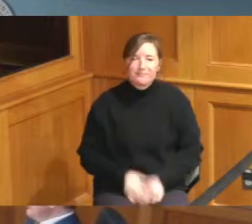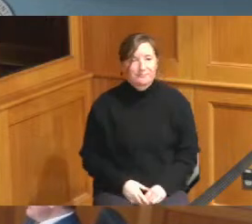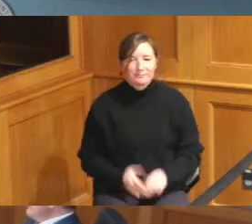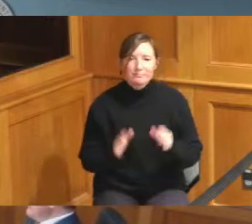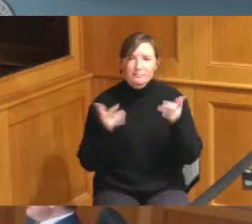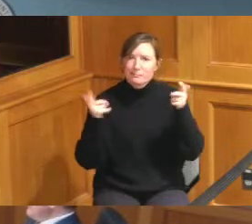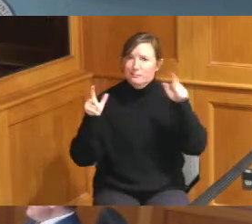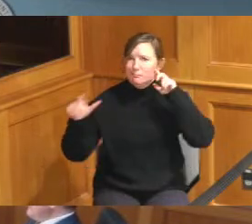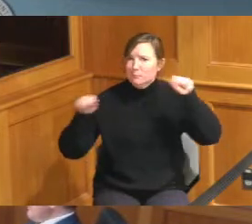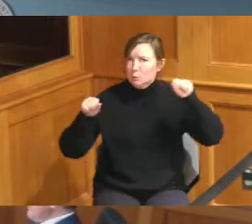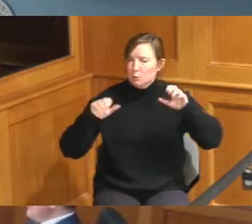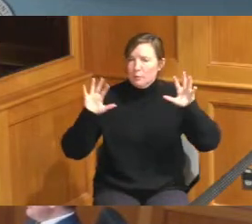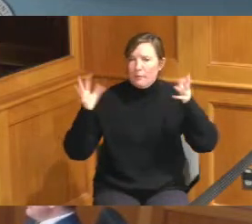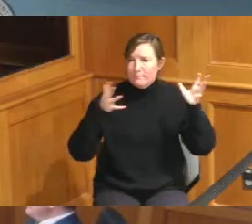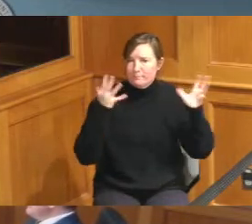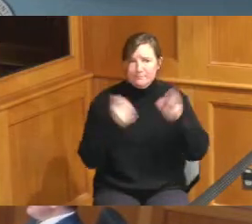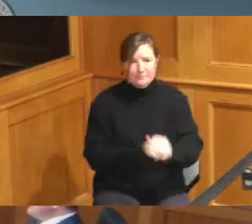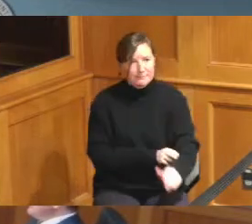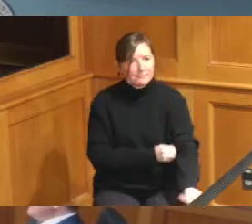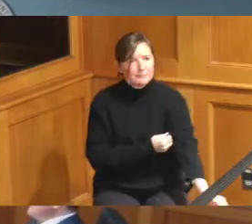picture with us.